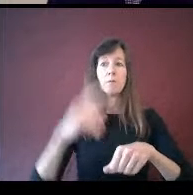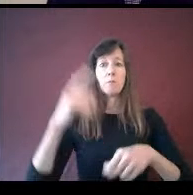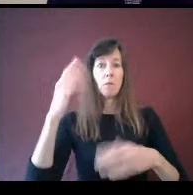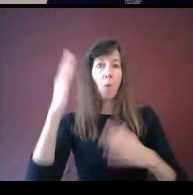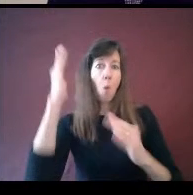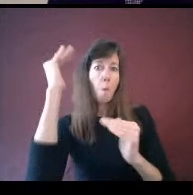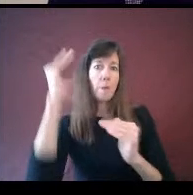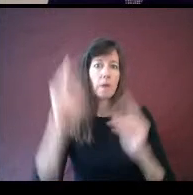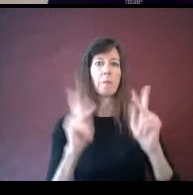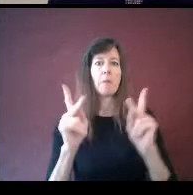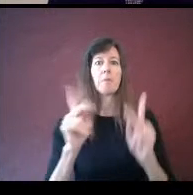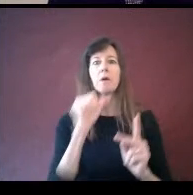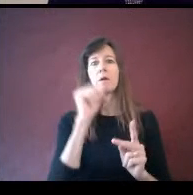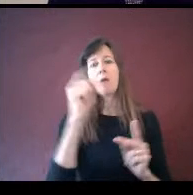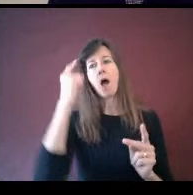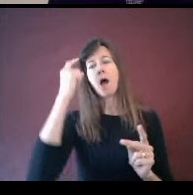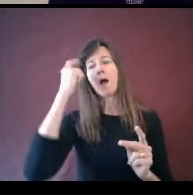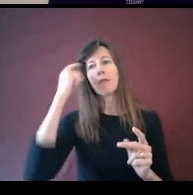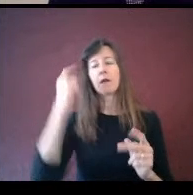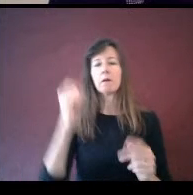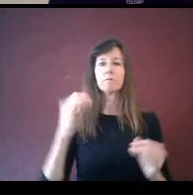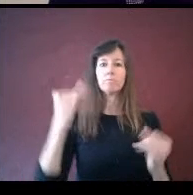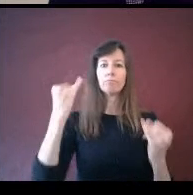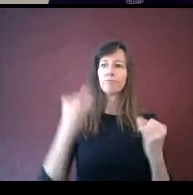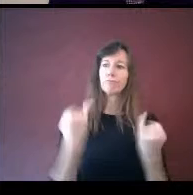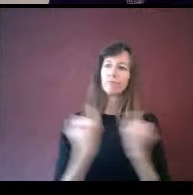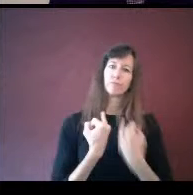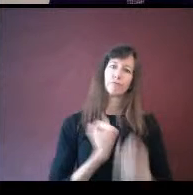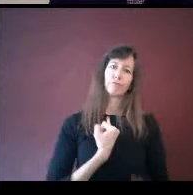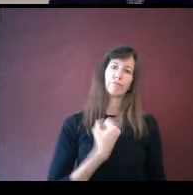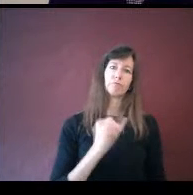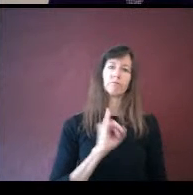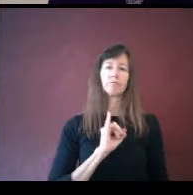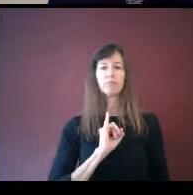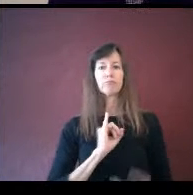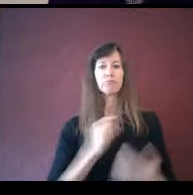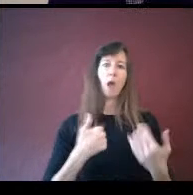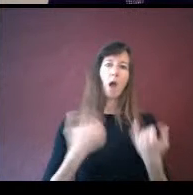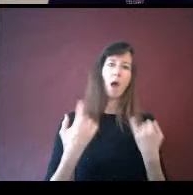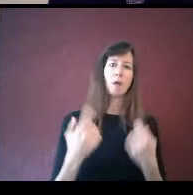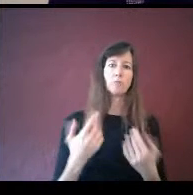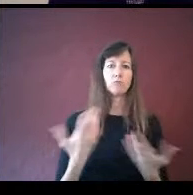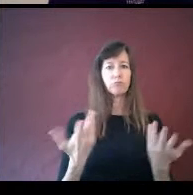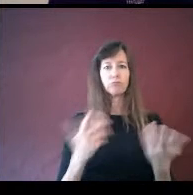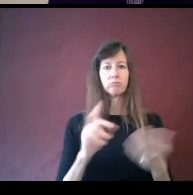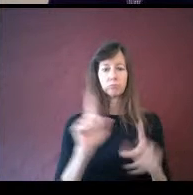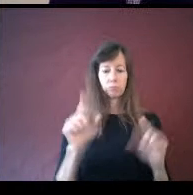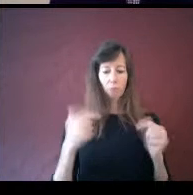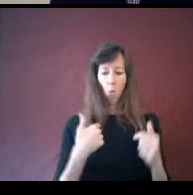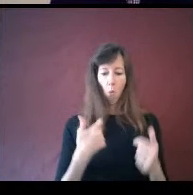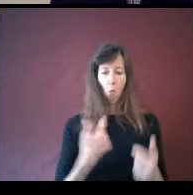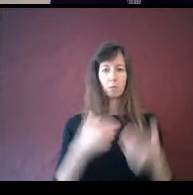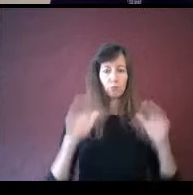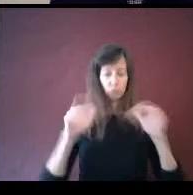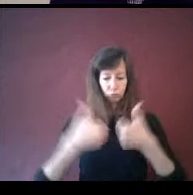not just ourselves and our family, but where the whole community is at, we need to encourage and urge and nudge and